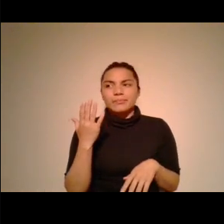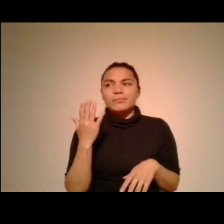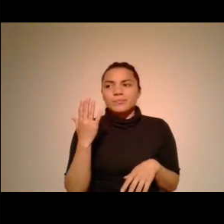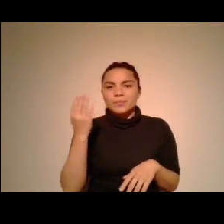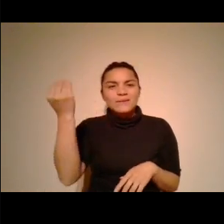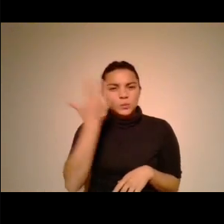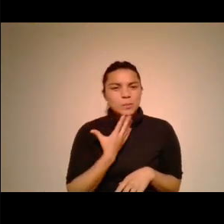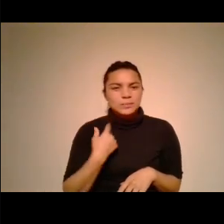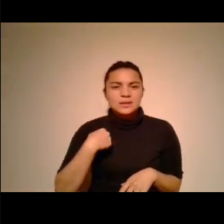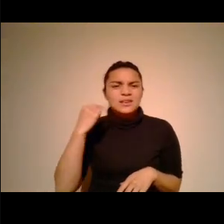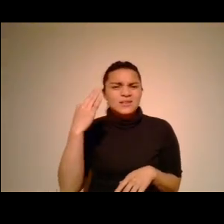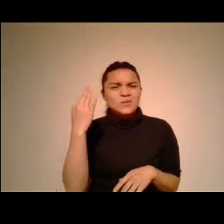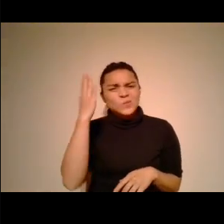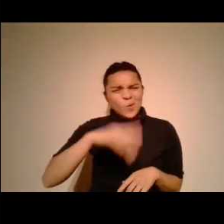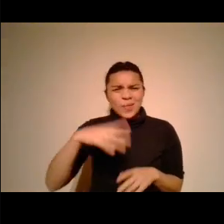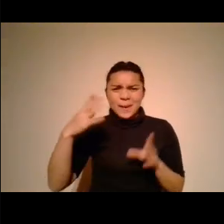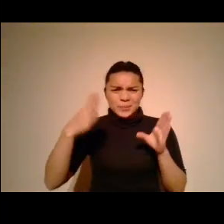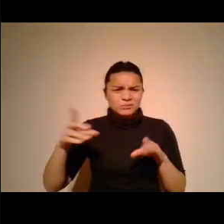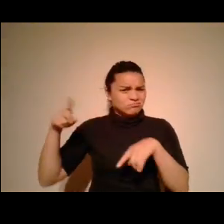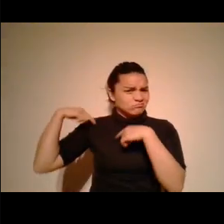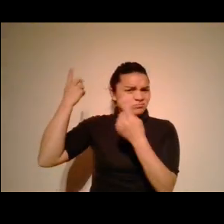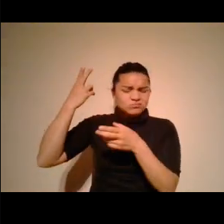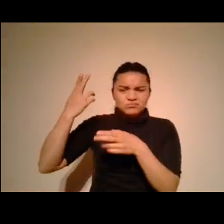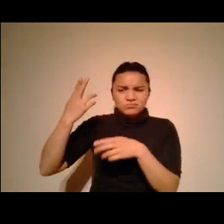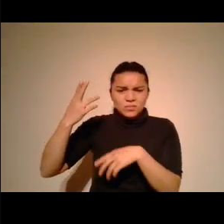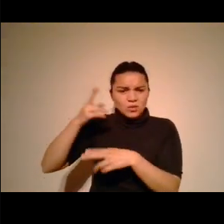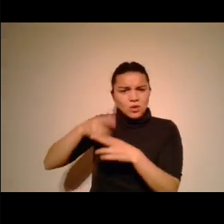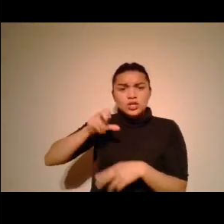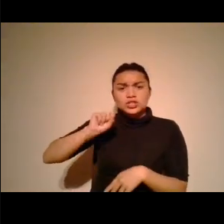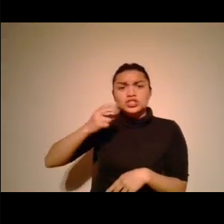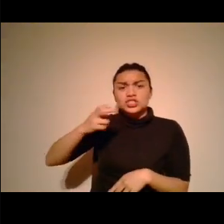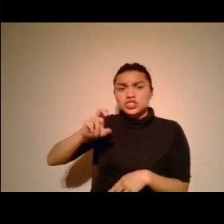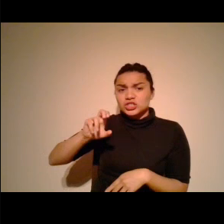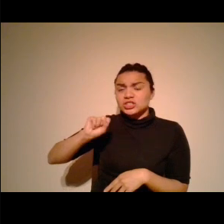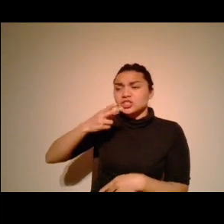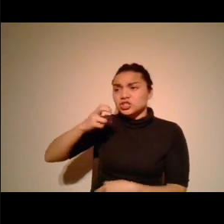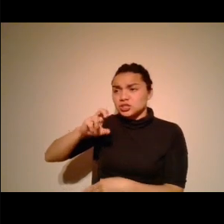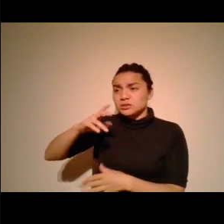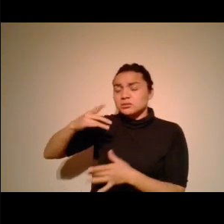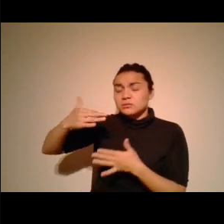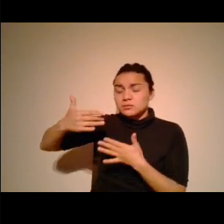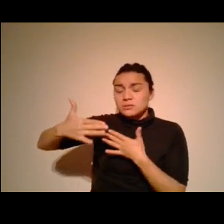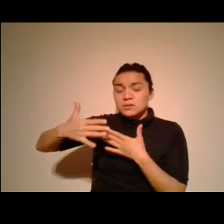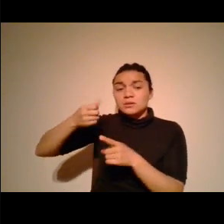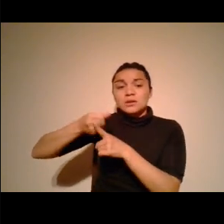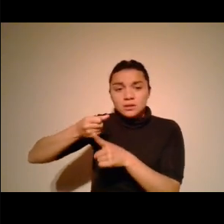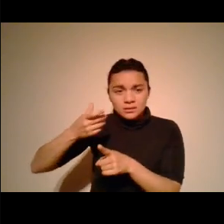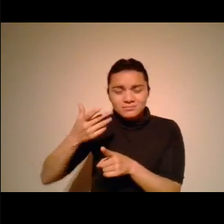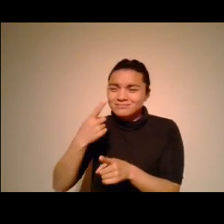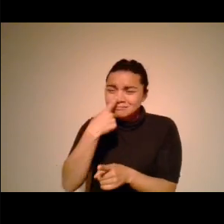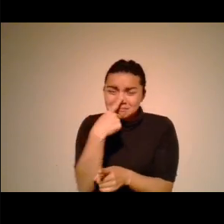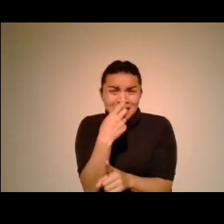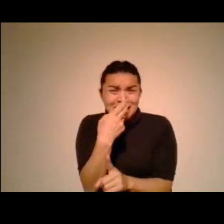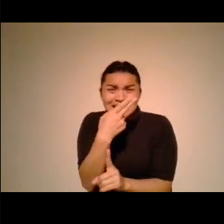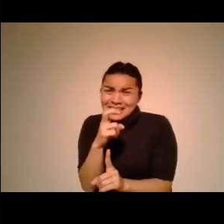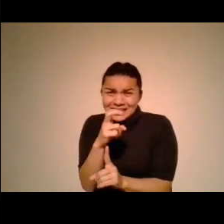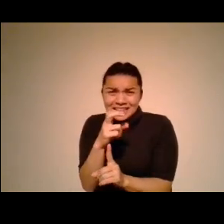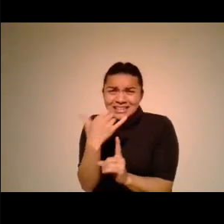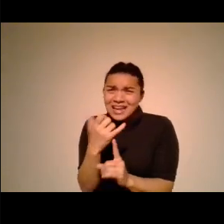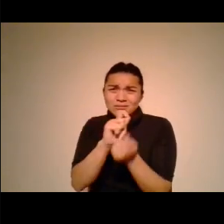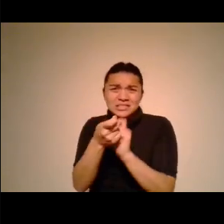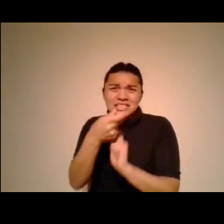time and you've been calling them she for a long time, and then they ask you to use he, people will report that that's difficult and that it takes time